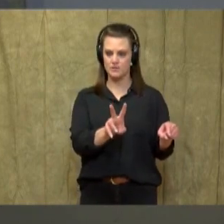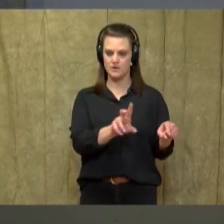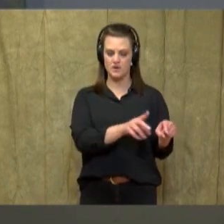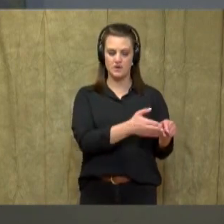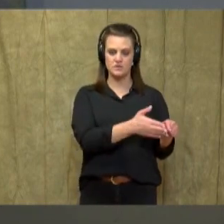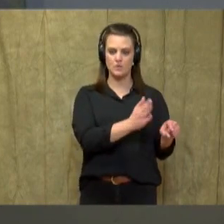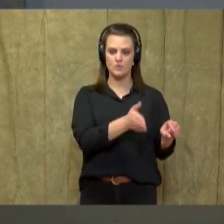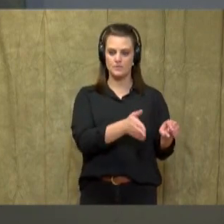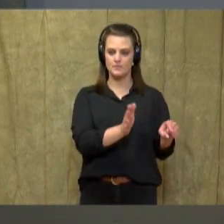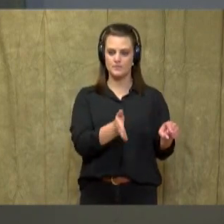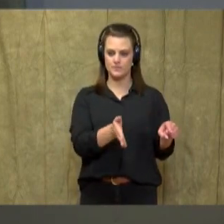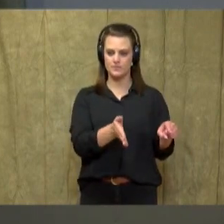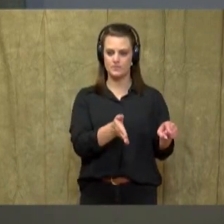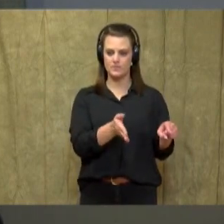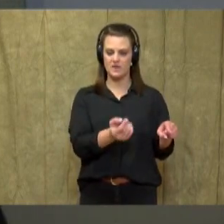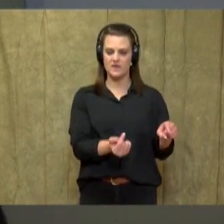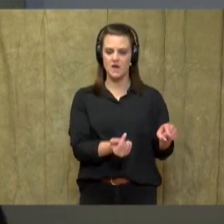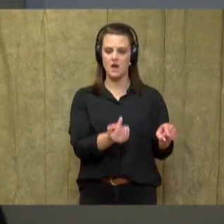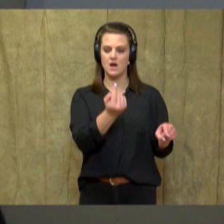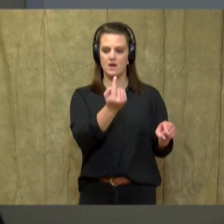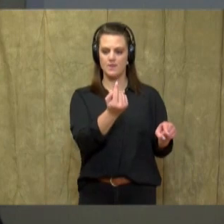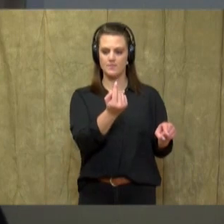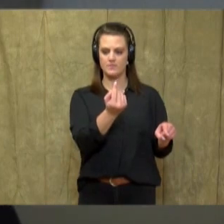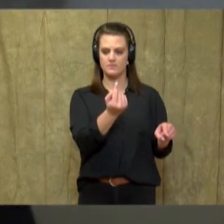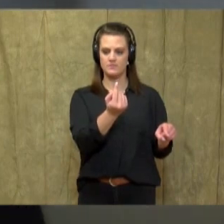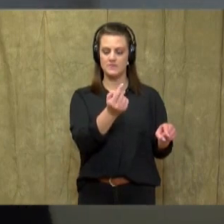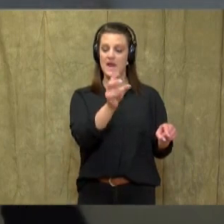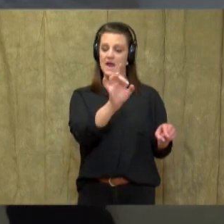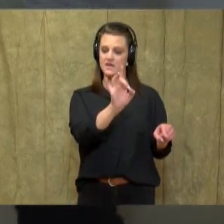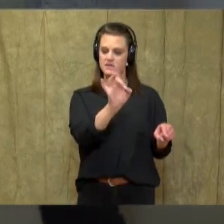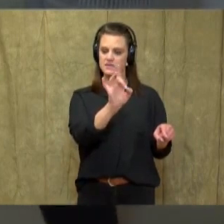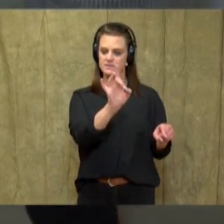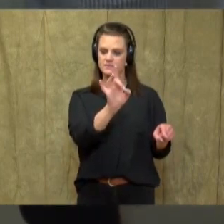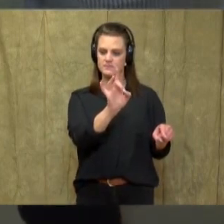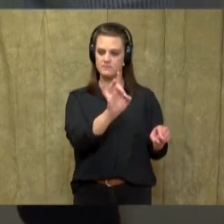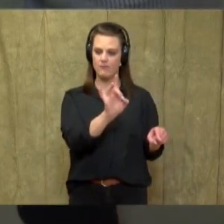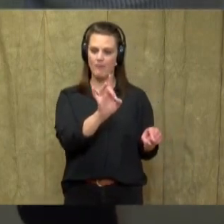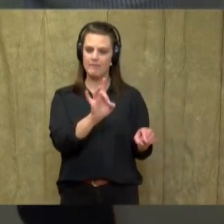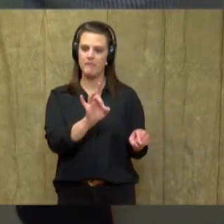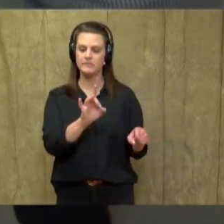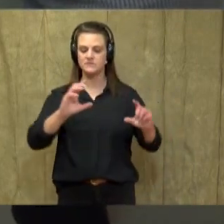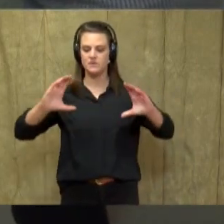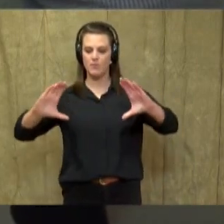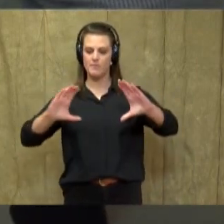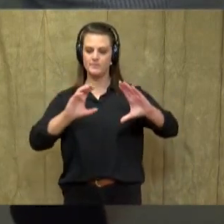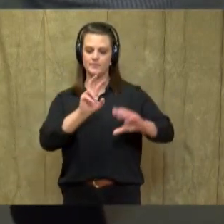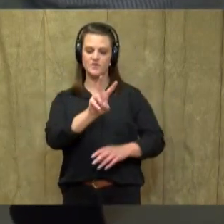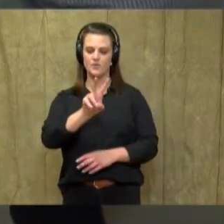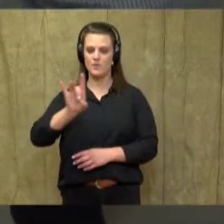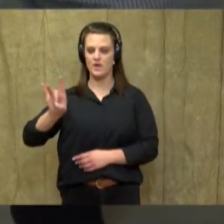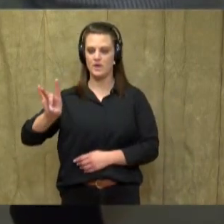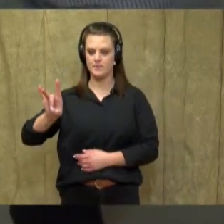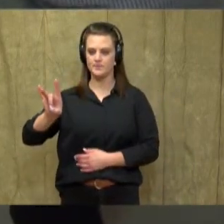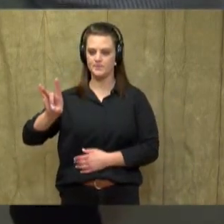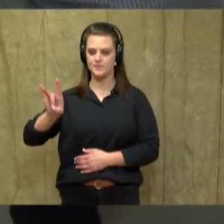2 places, and up 8. So our ordered pair will be